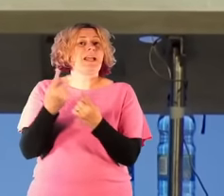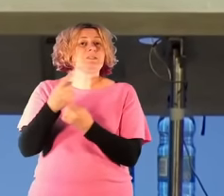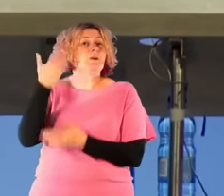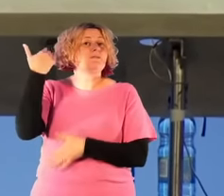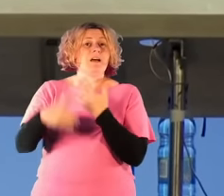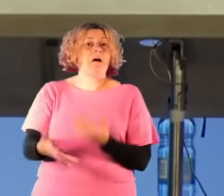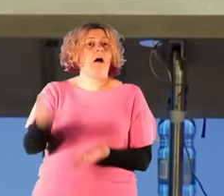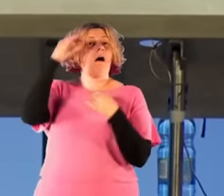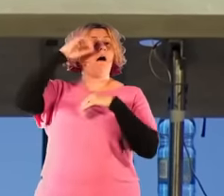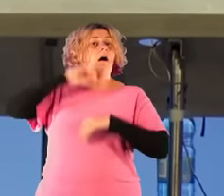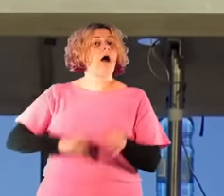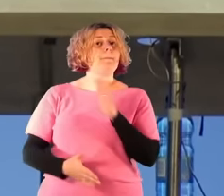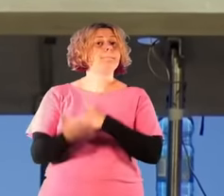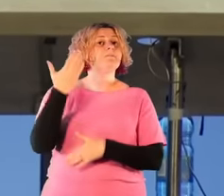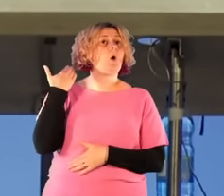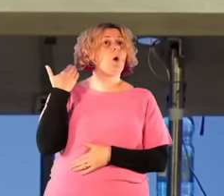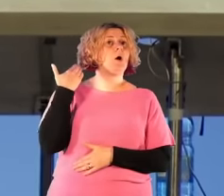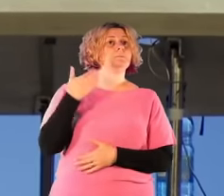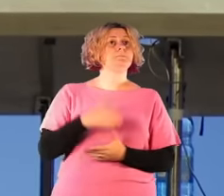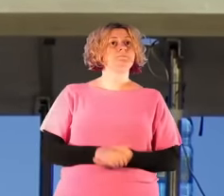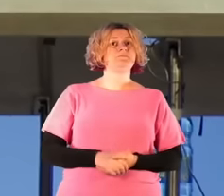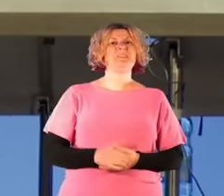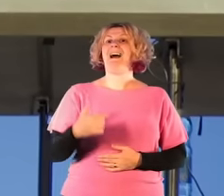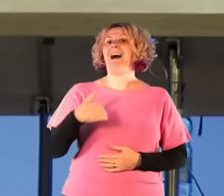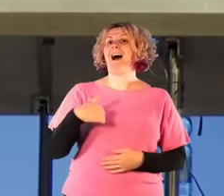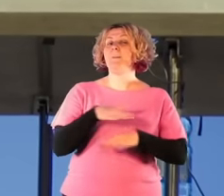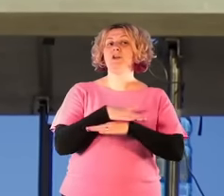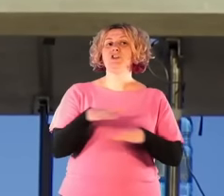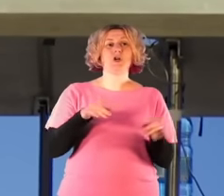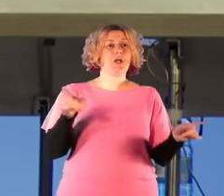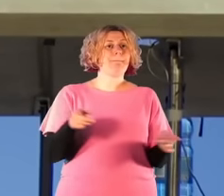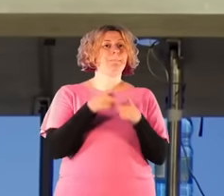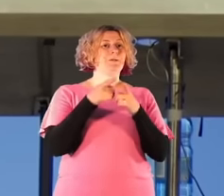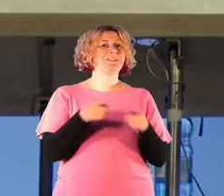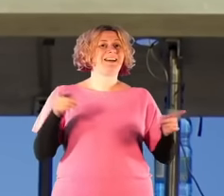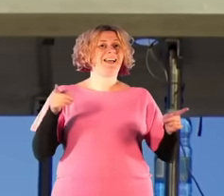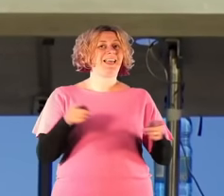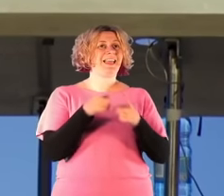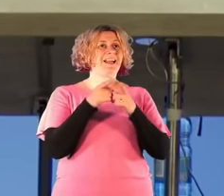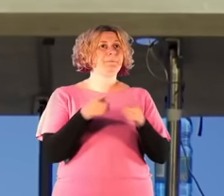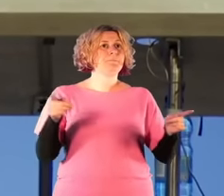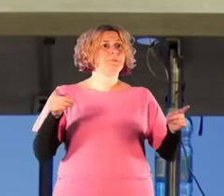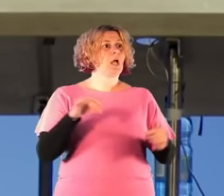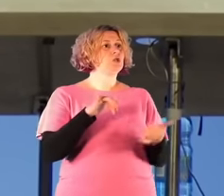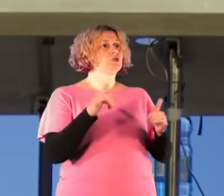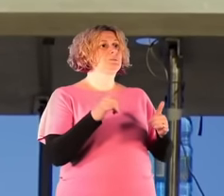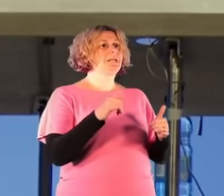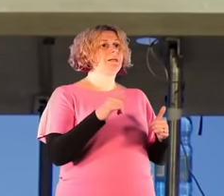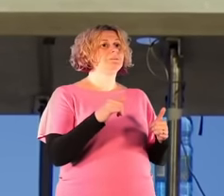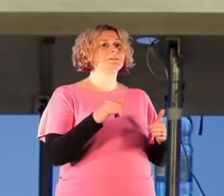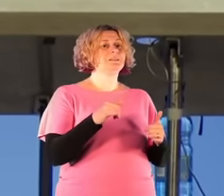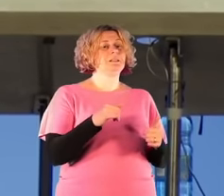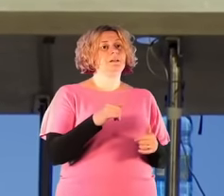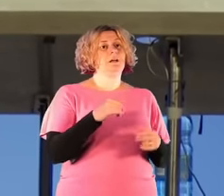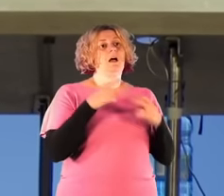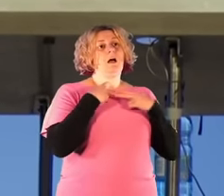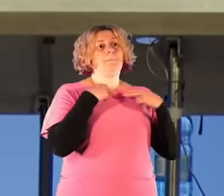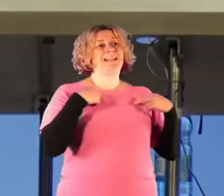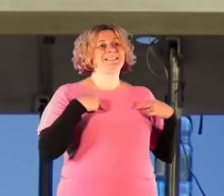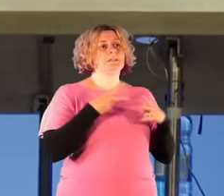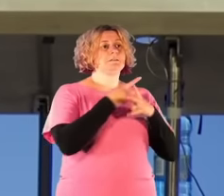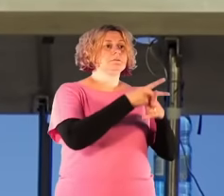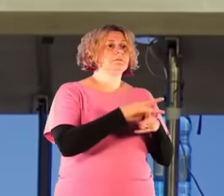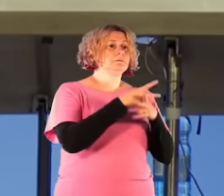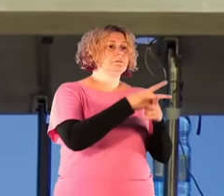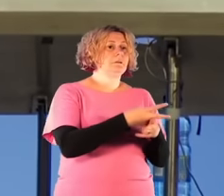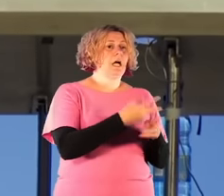pastor who isn't musical, it's sometimes an advantage, actually, because some pastors are too musical when they come to criticize the musician. I just love them.